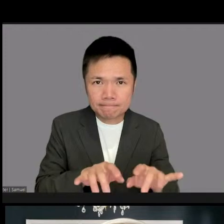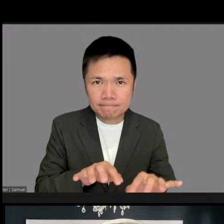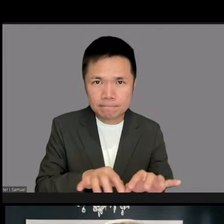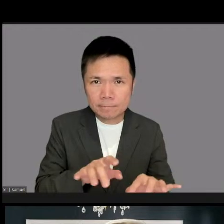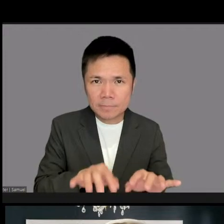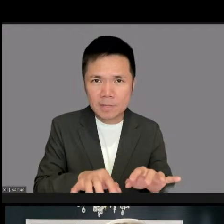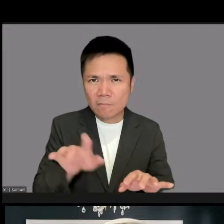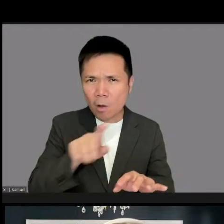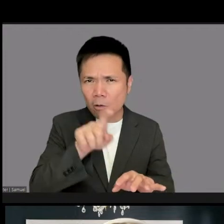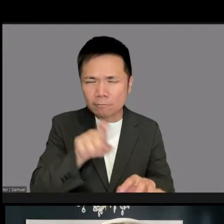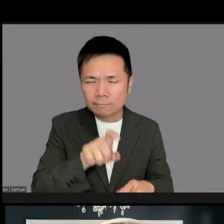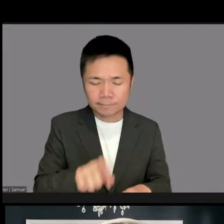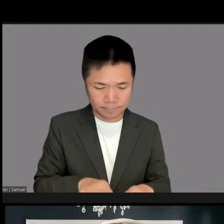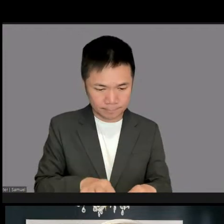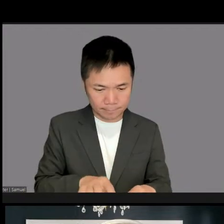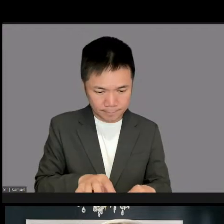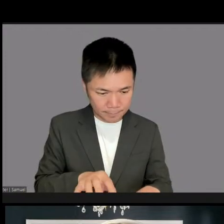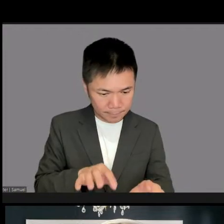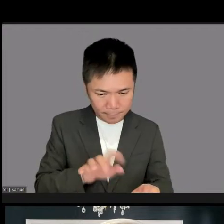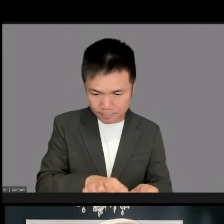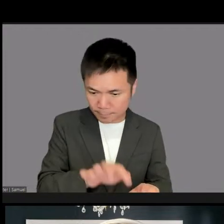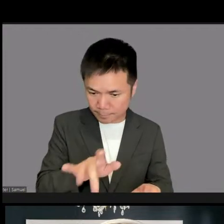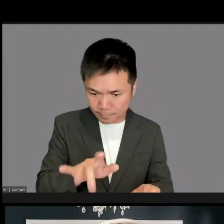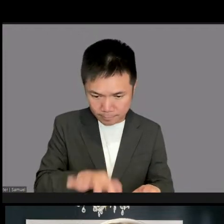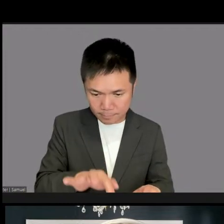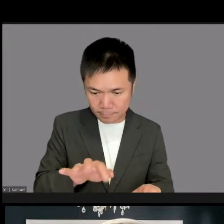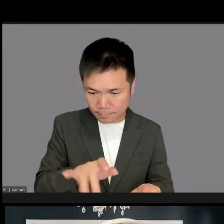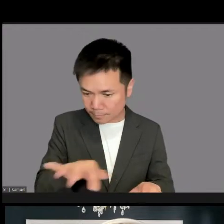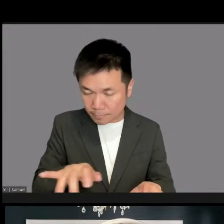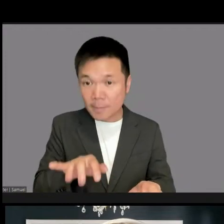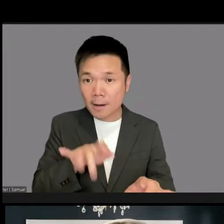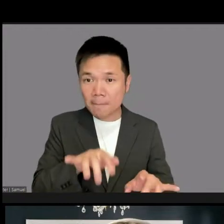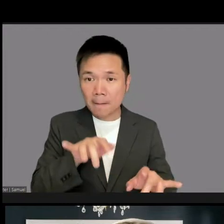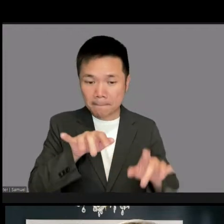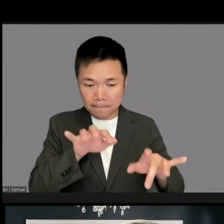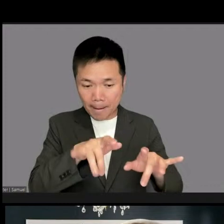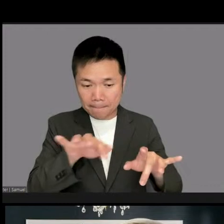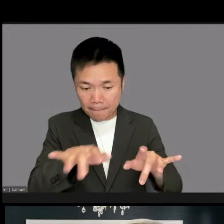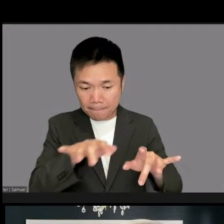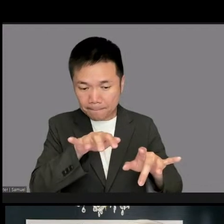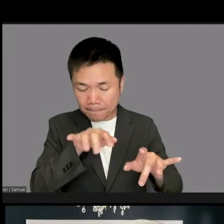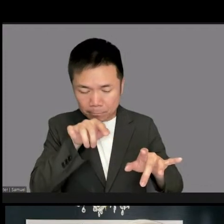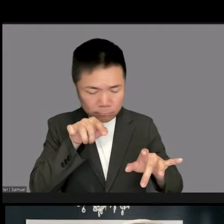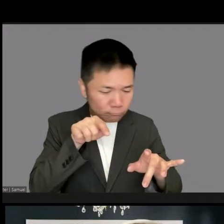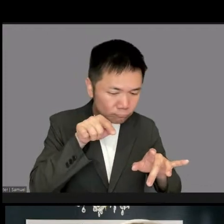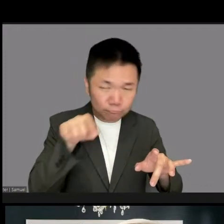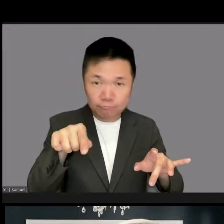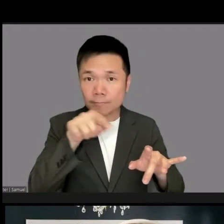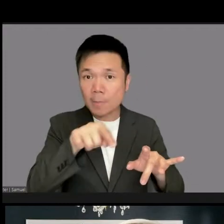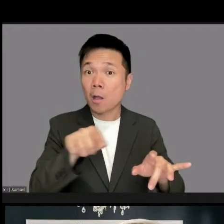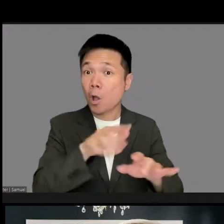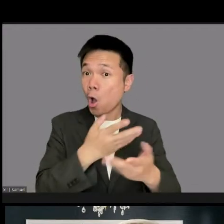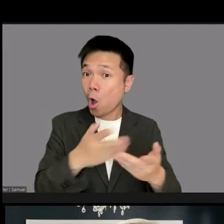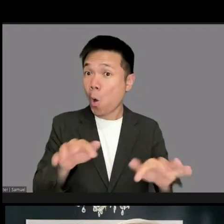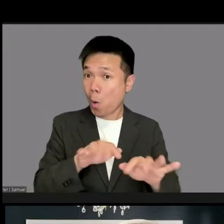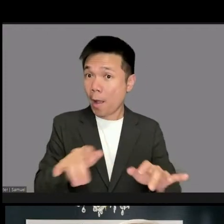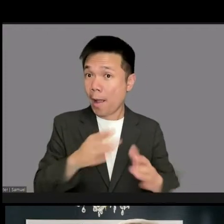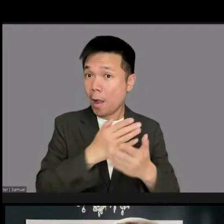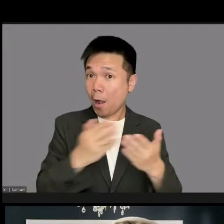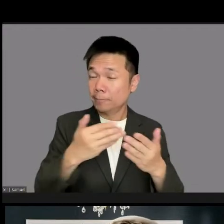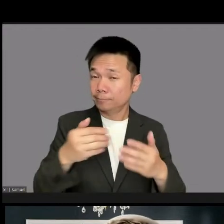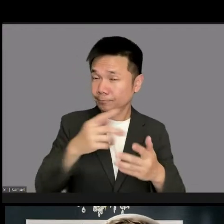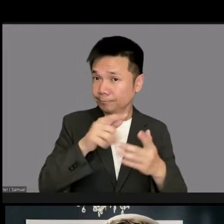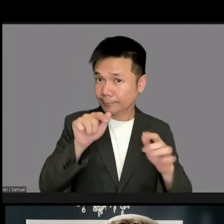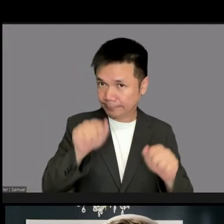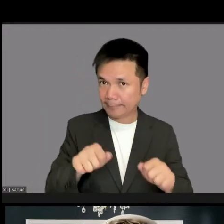web page. You want to make sure that as you're going through with your keyboard, that each area of the website is lighting